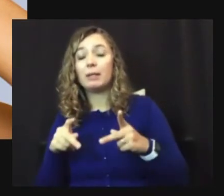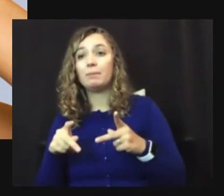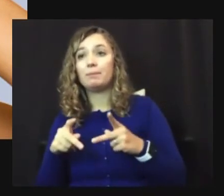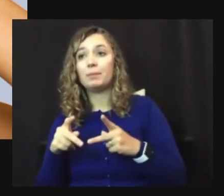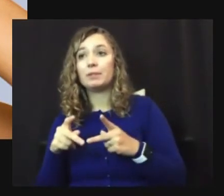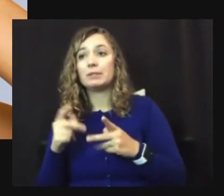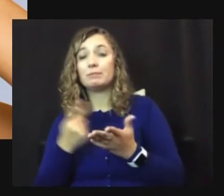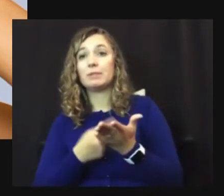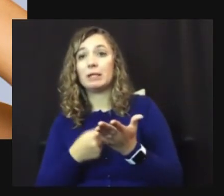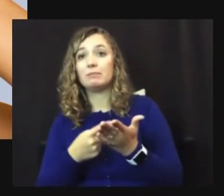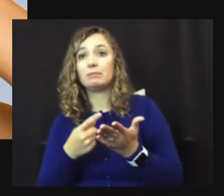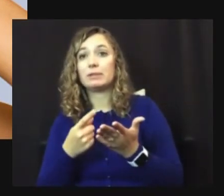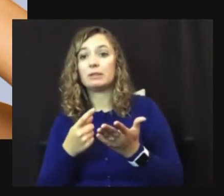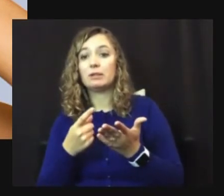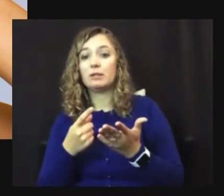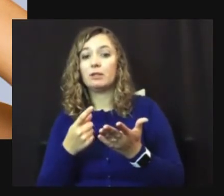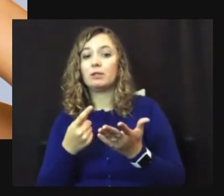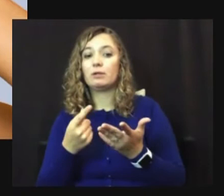versa.